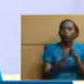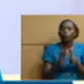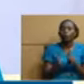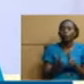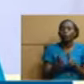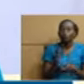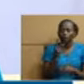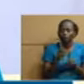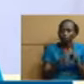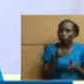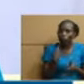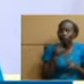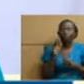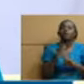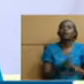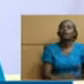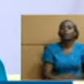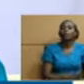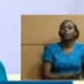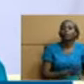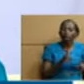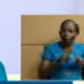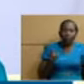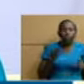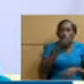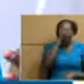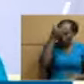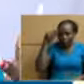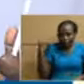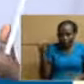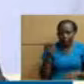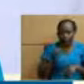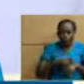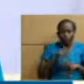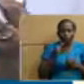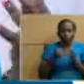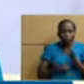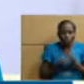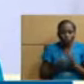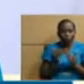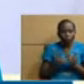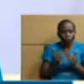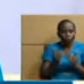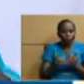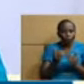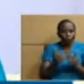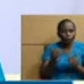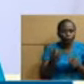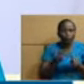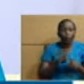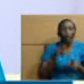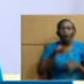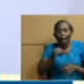addressed were the vulnerable, not knowing that as the situation goes on, we shall see that even other people are